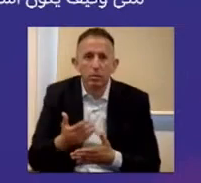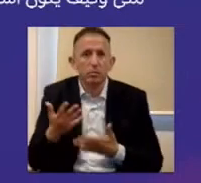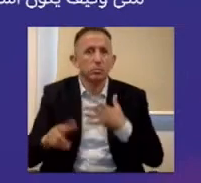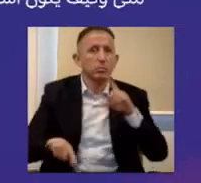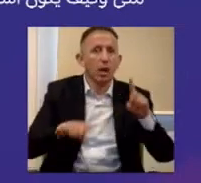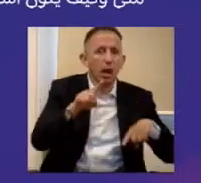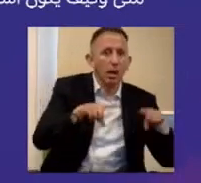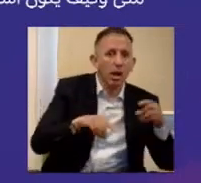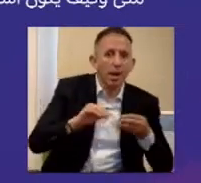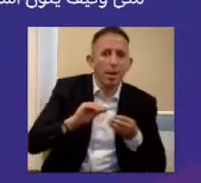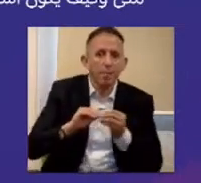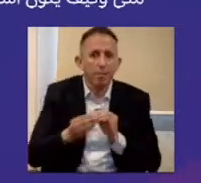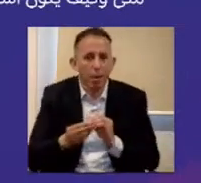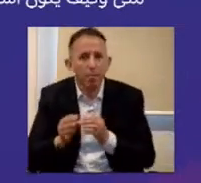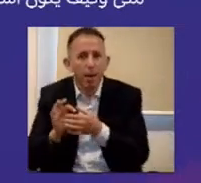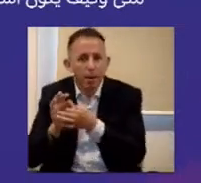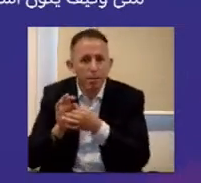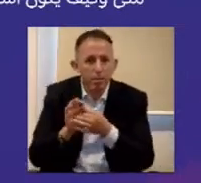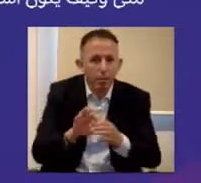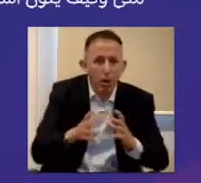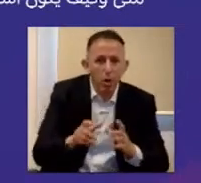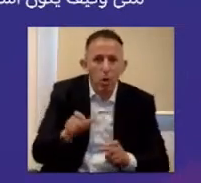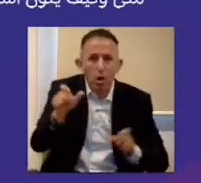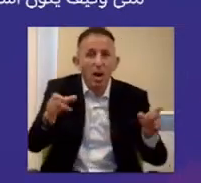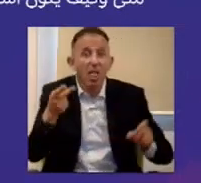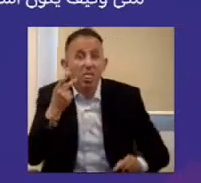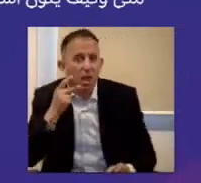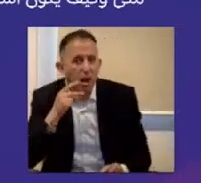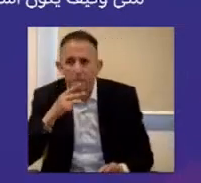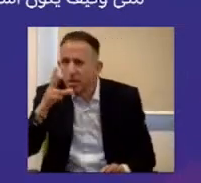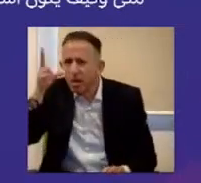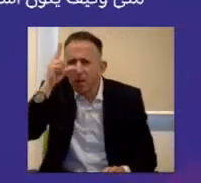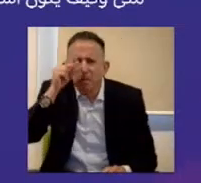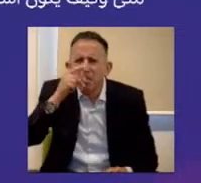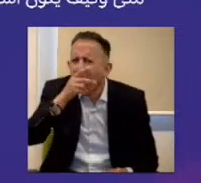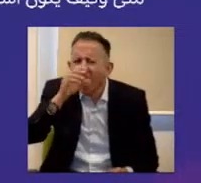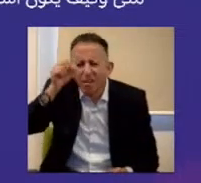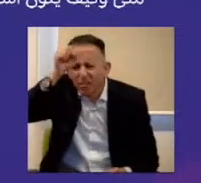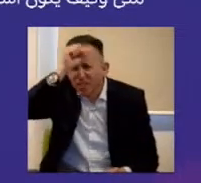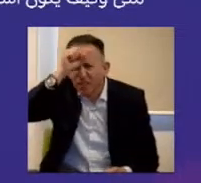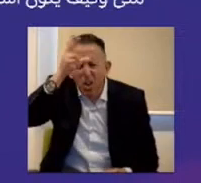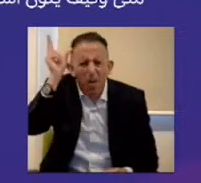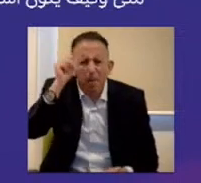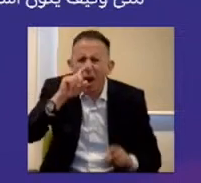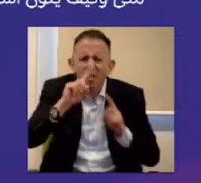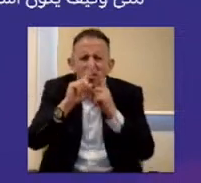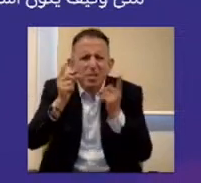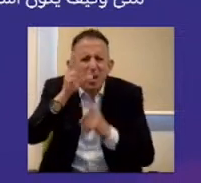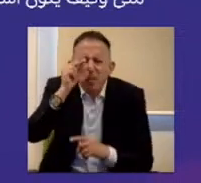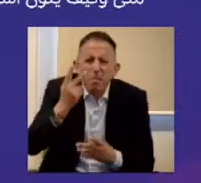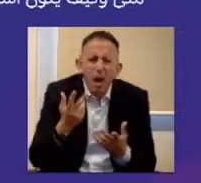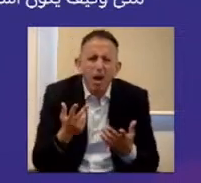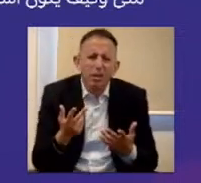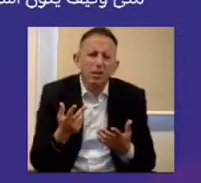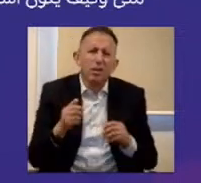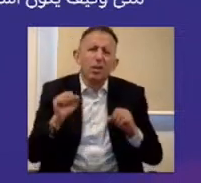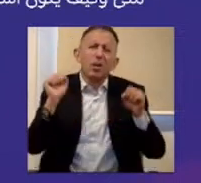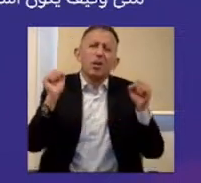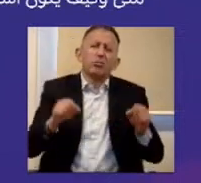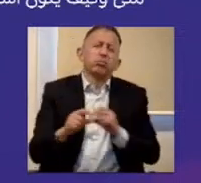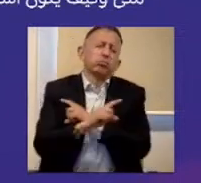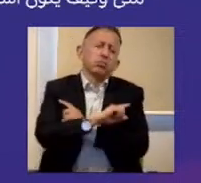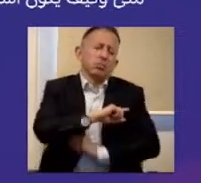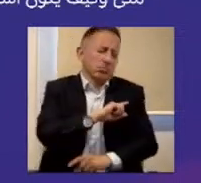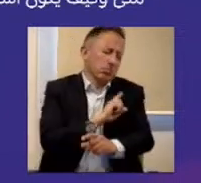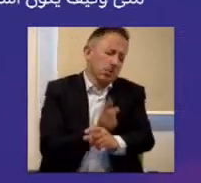to access a huge repertoire of knowledge and data, and to adapt the new forms of knowledge. You know that knowledge